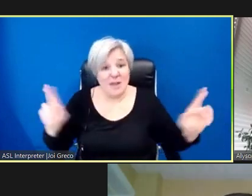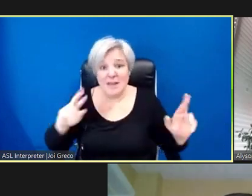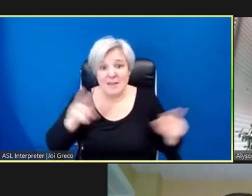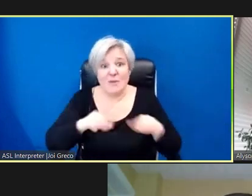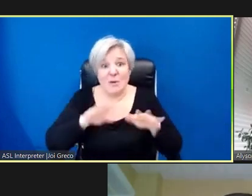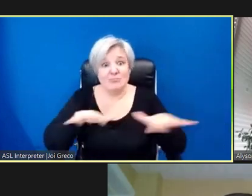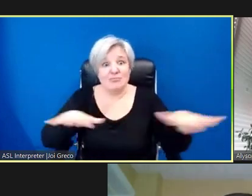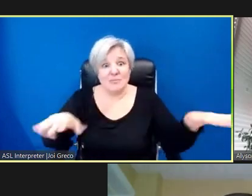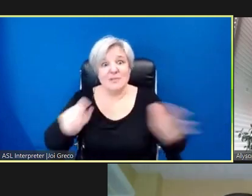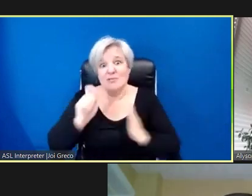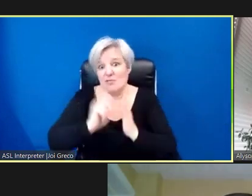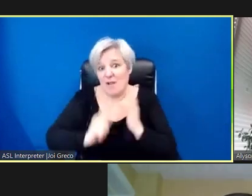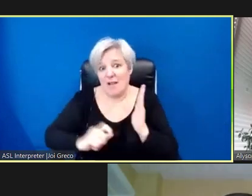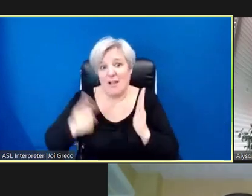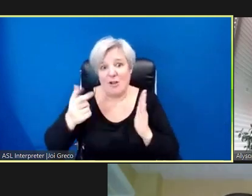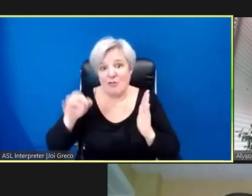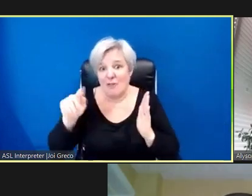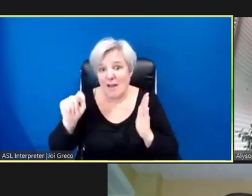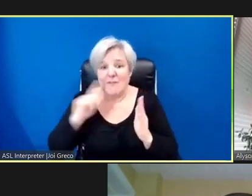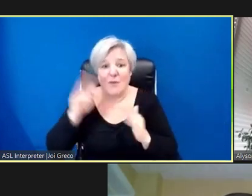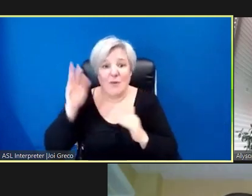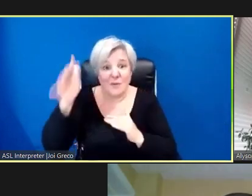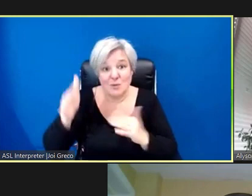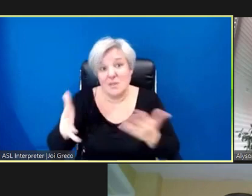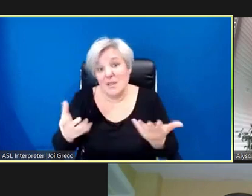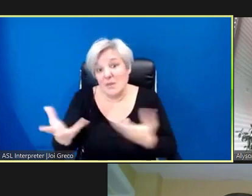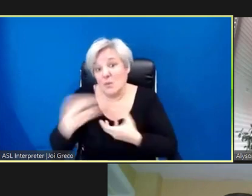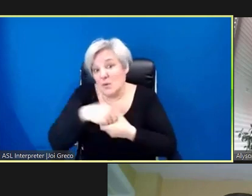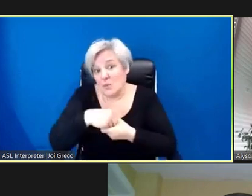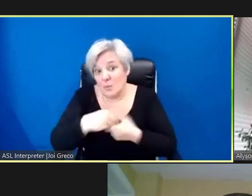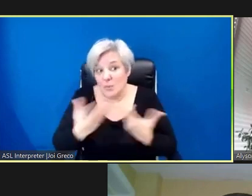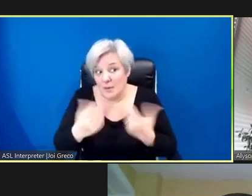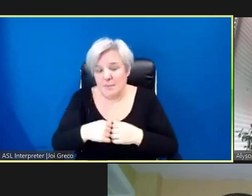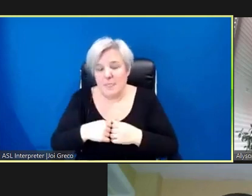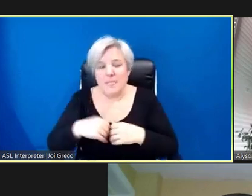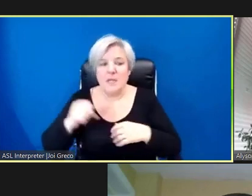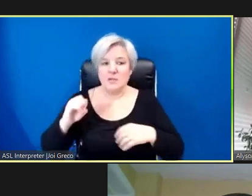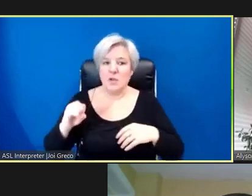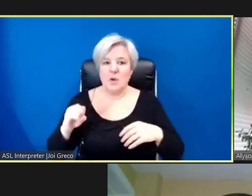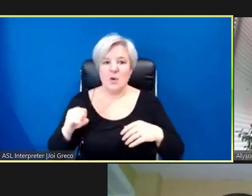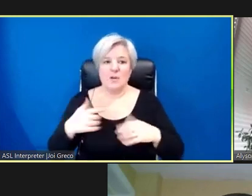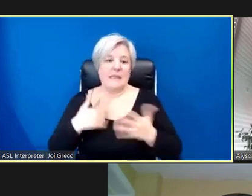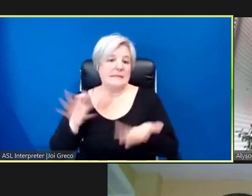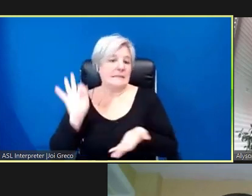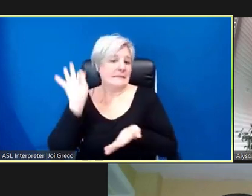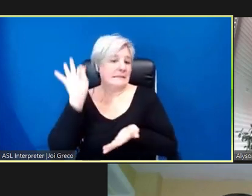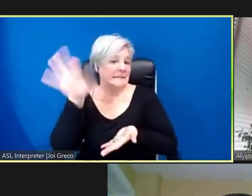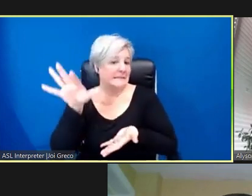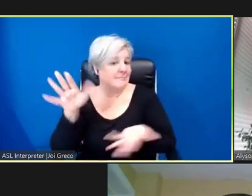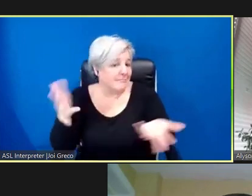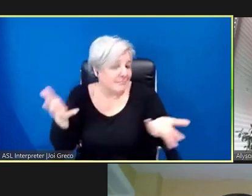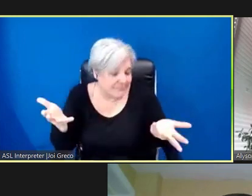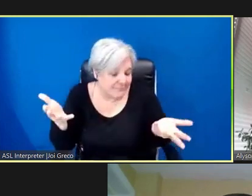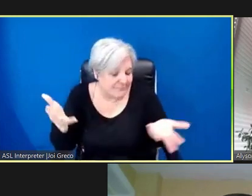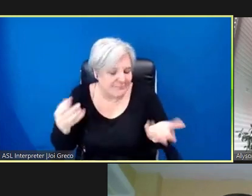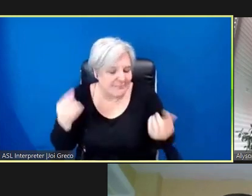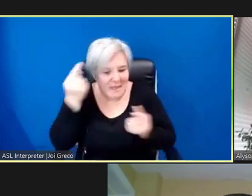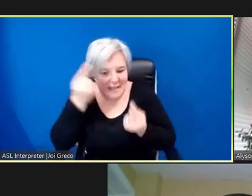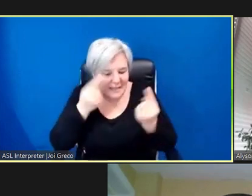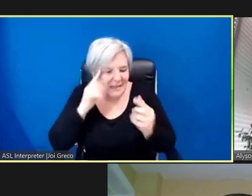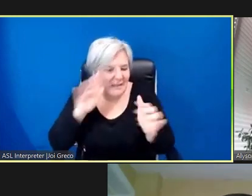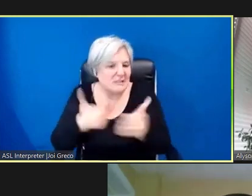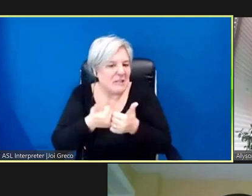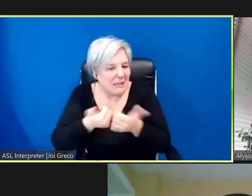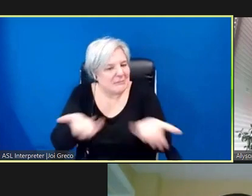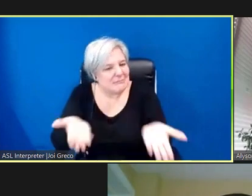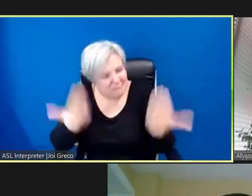to write your grants for the future if you want to incorporate this. So that's just my thought process. That's just my challenge